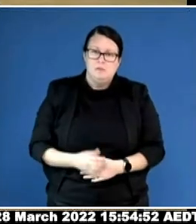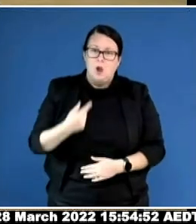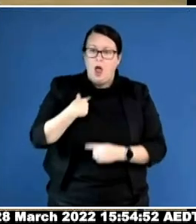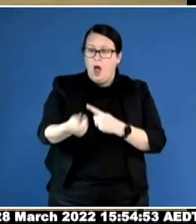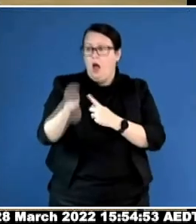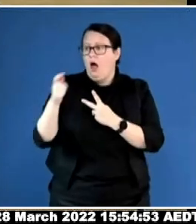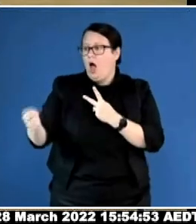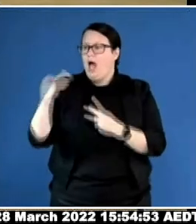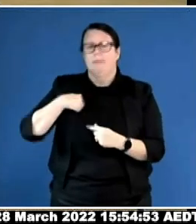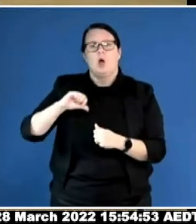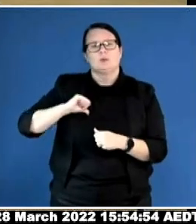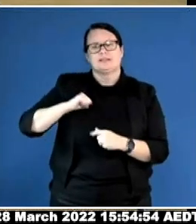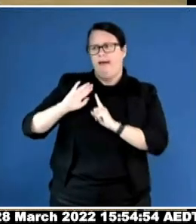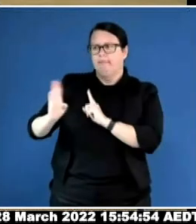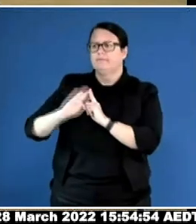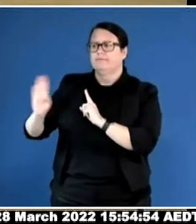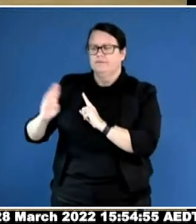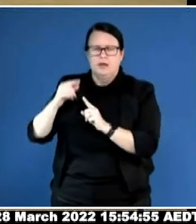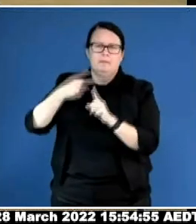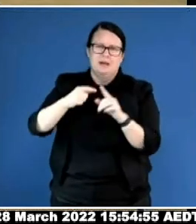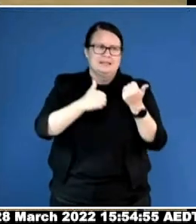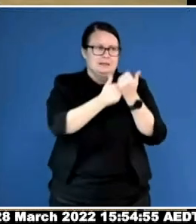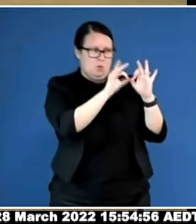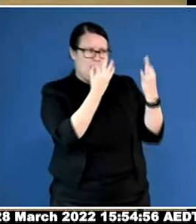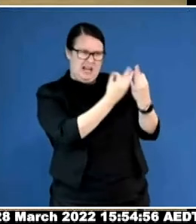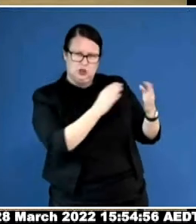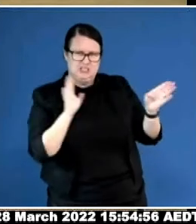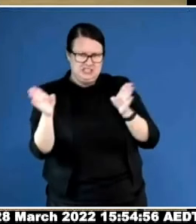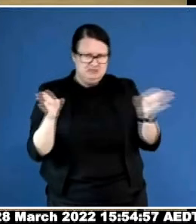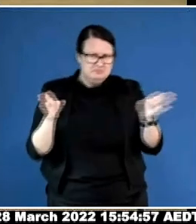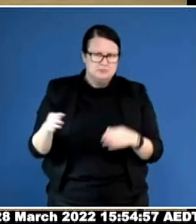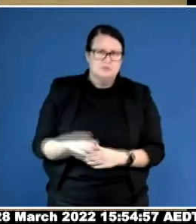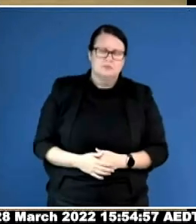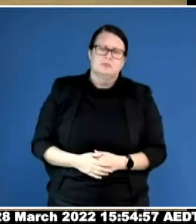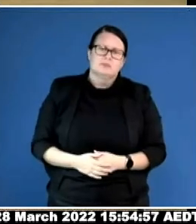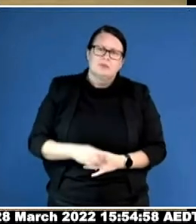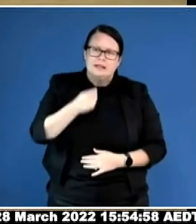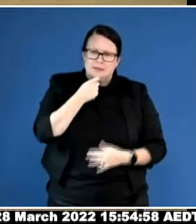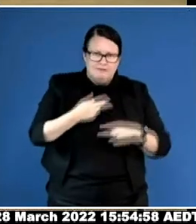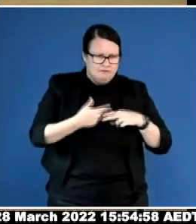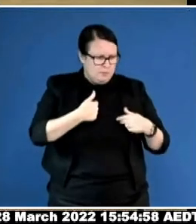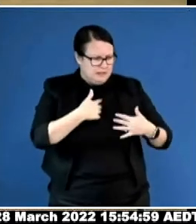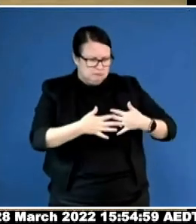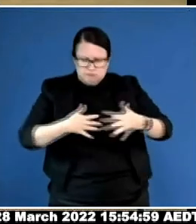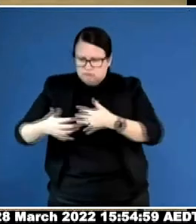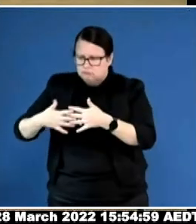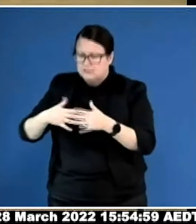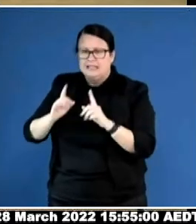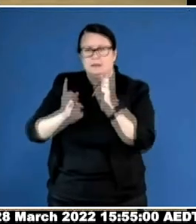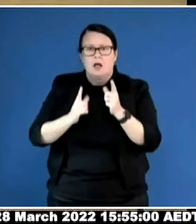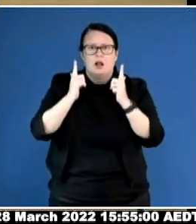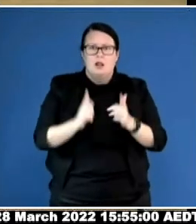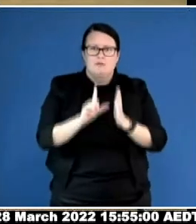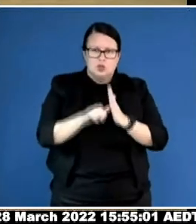own staff and use a support agency. It takes quite a bit of management. At times, it can be very time